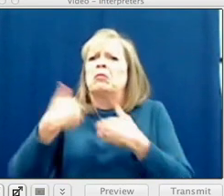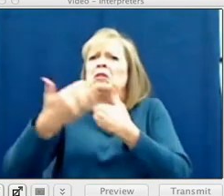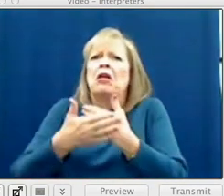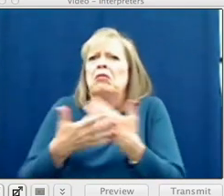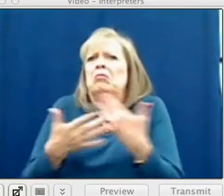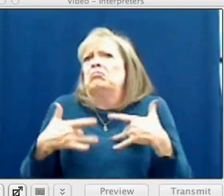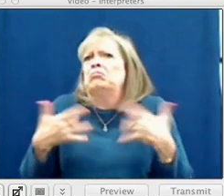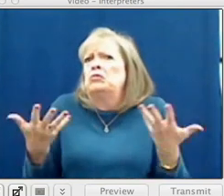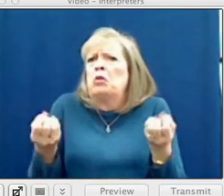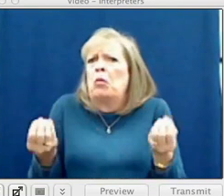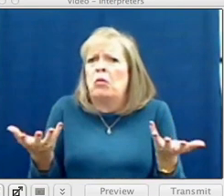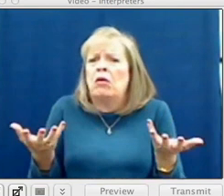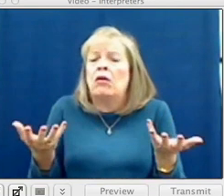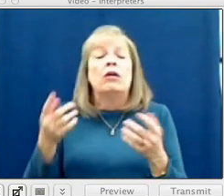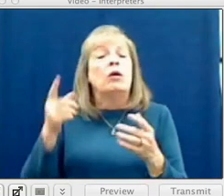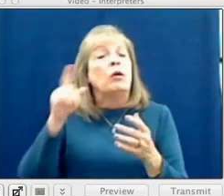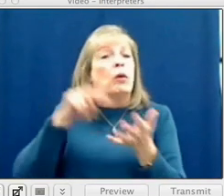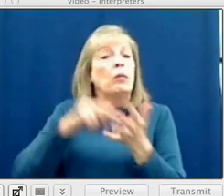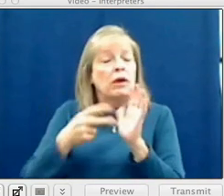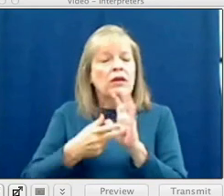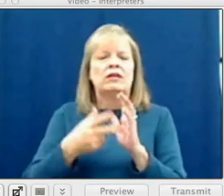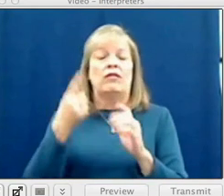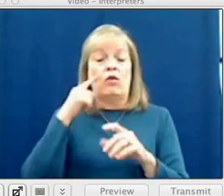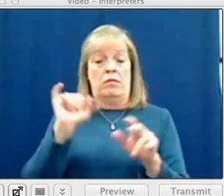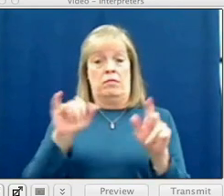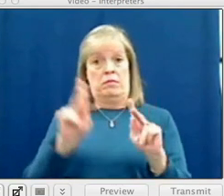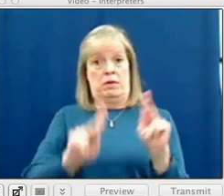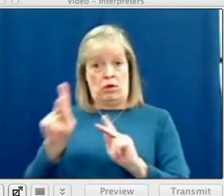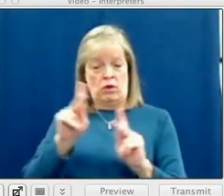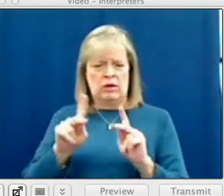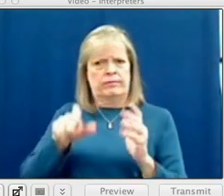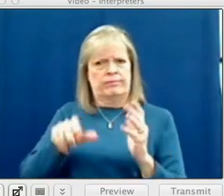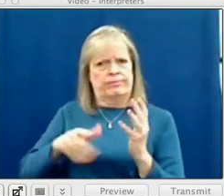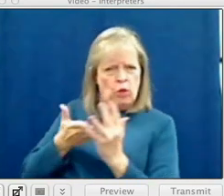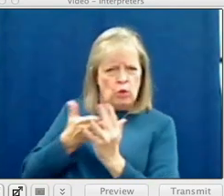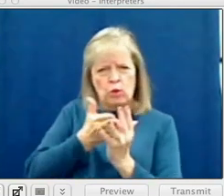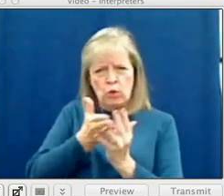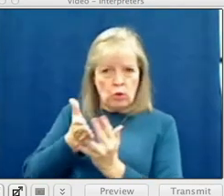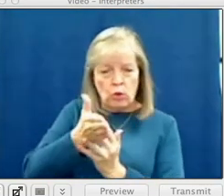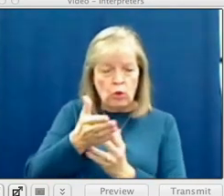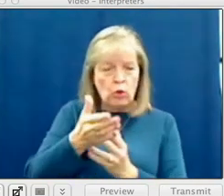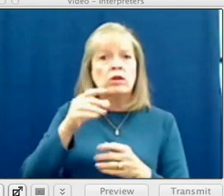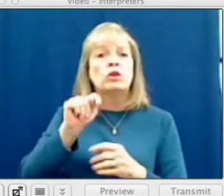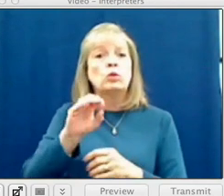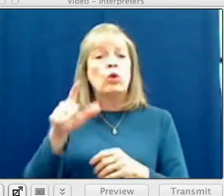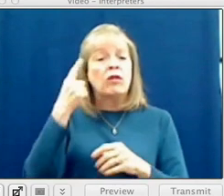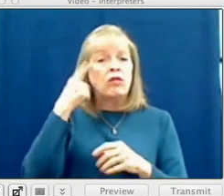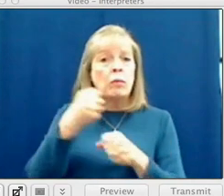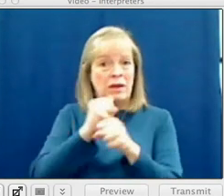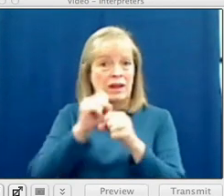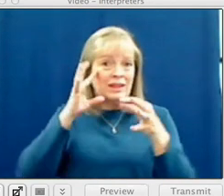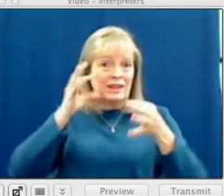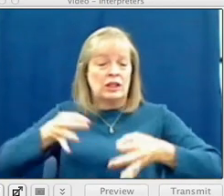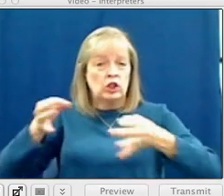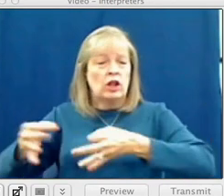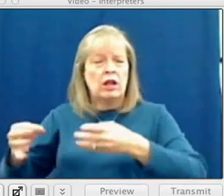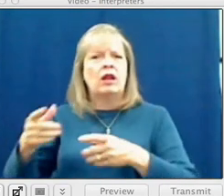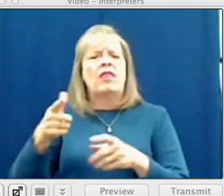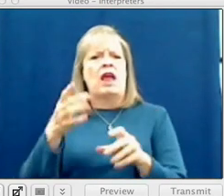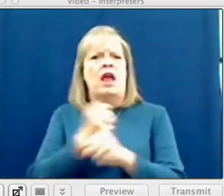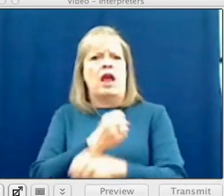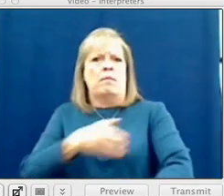is so that we empower people with a decision-making tool, fully aware that a list of rules of do's